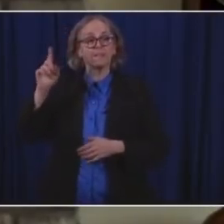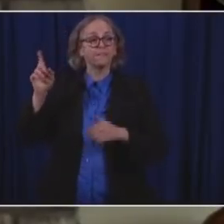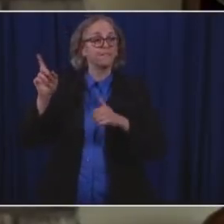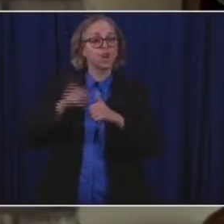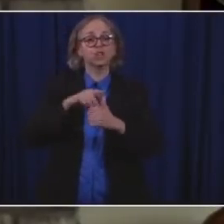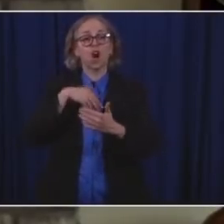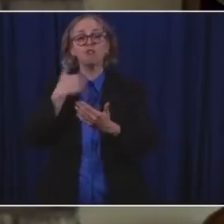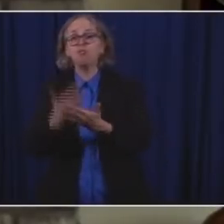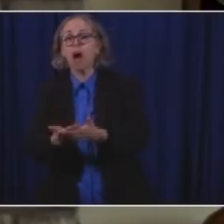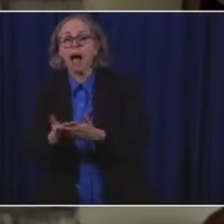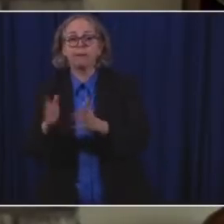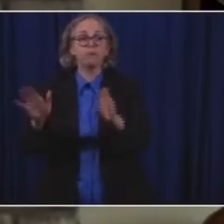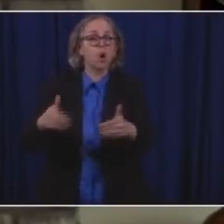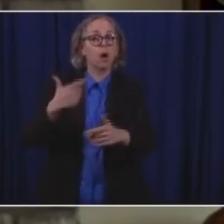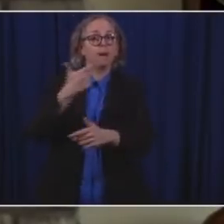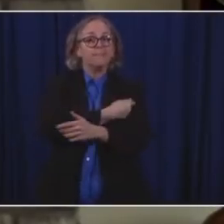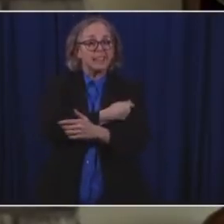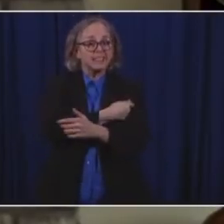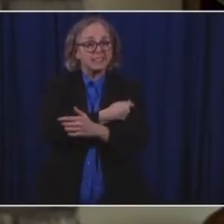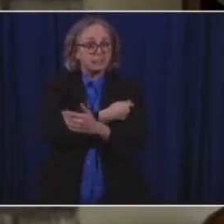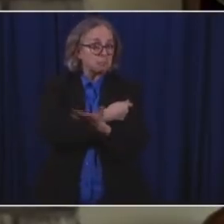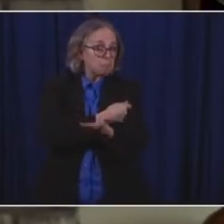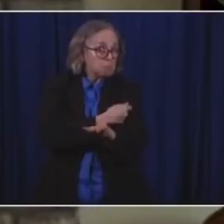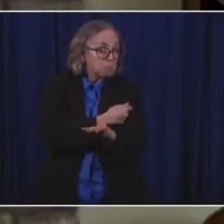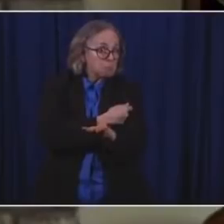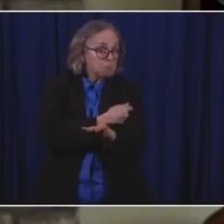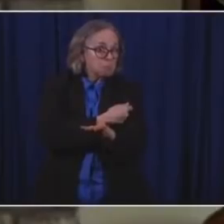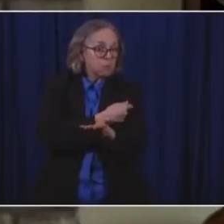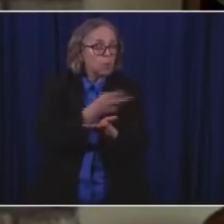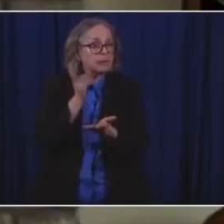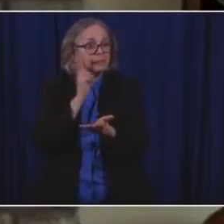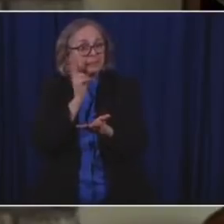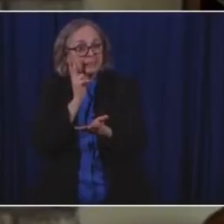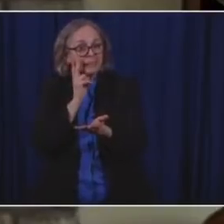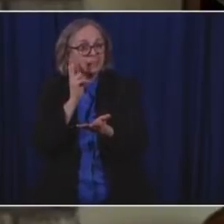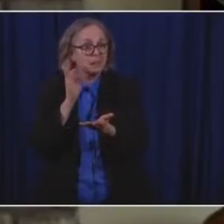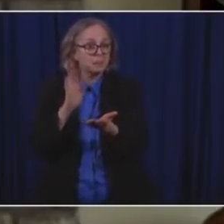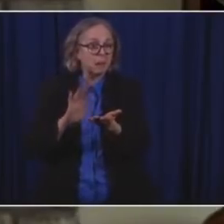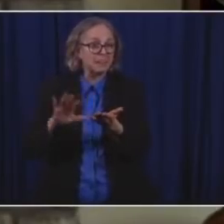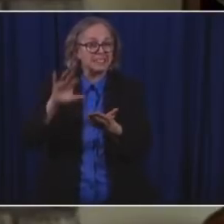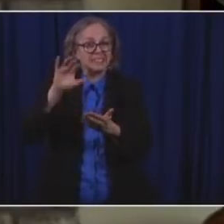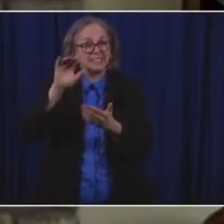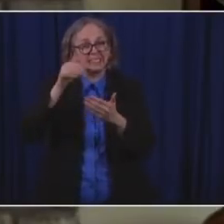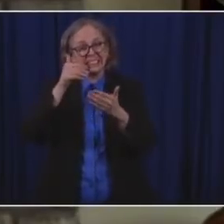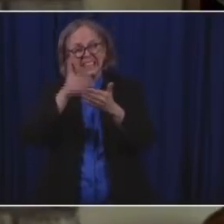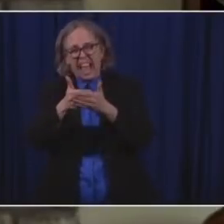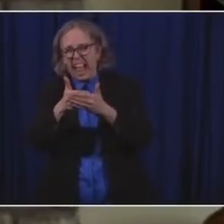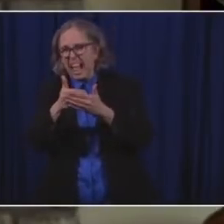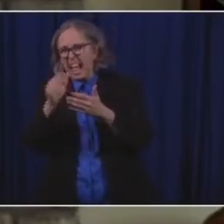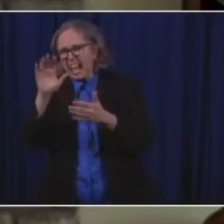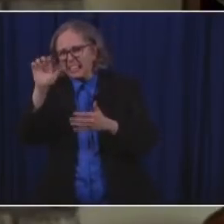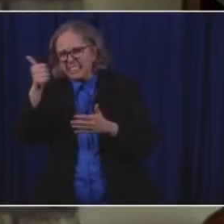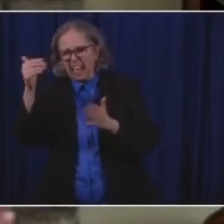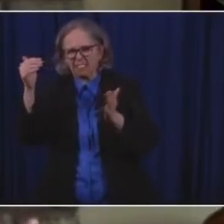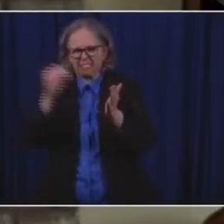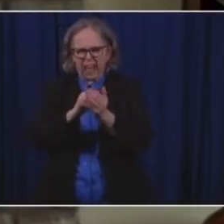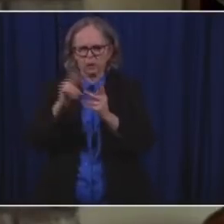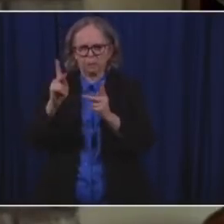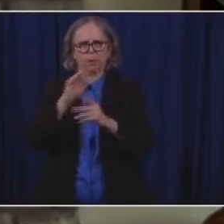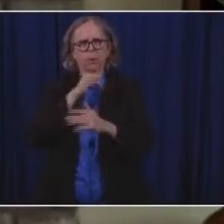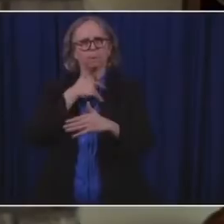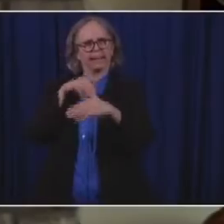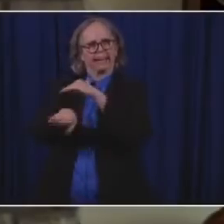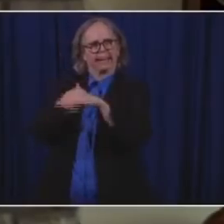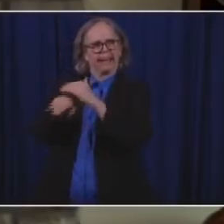see, that close to 10,000 is going to hospitals. Now, that's not a lot, but it's going to 10